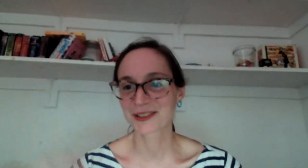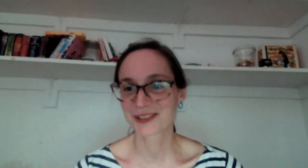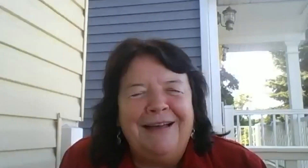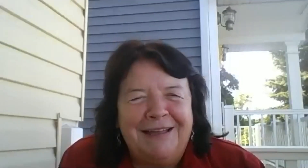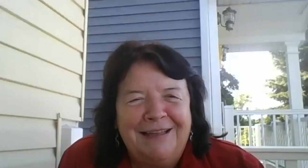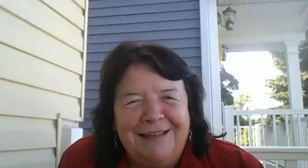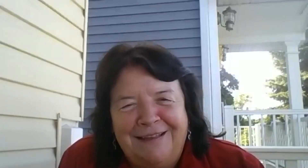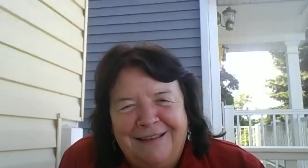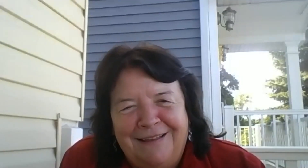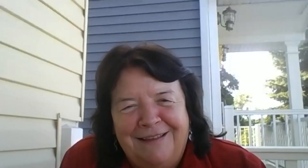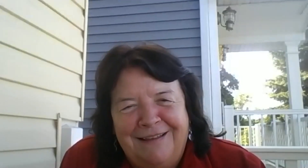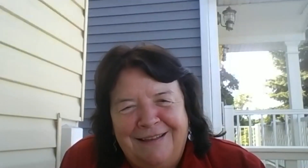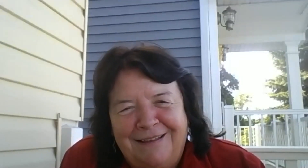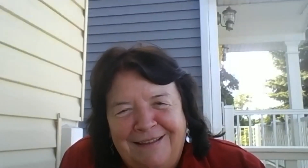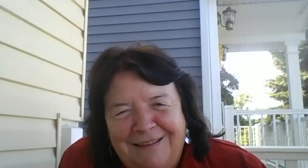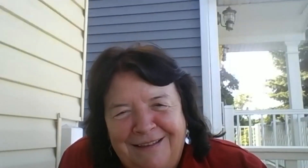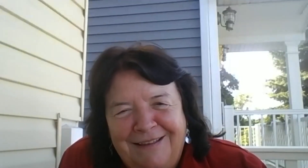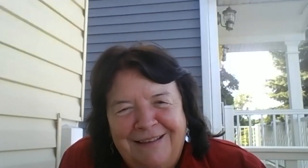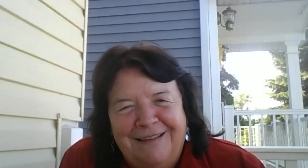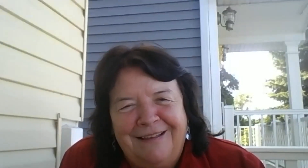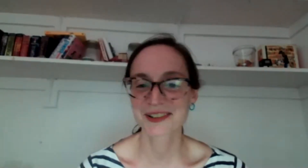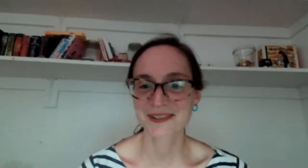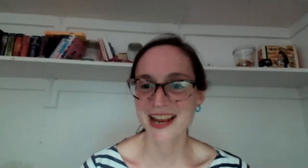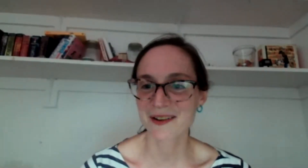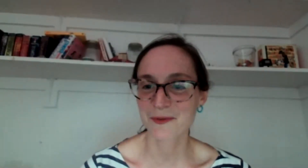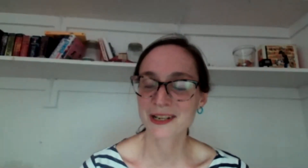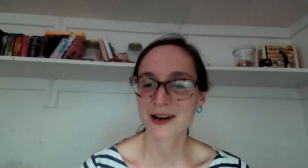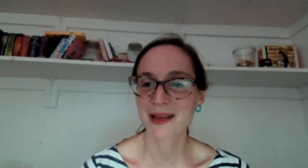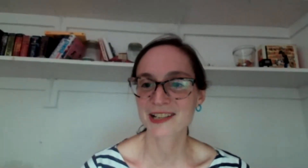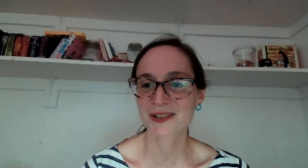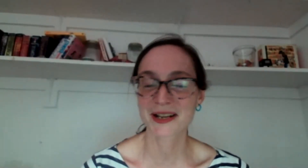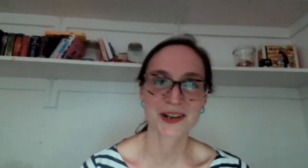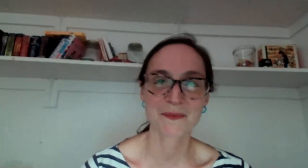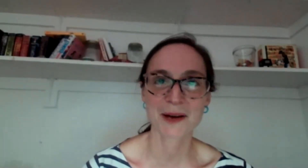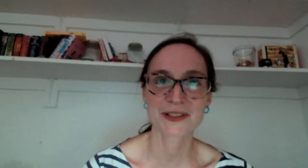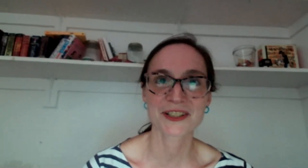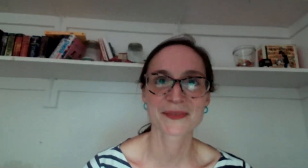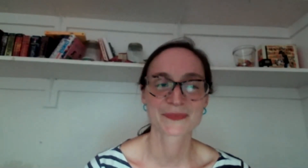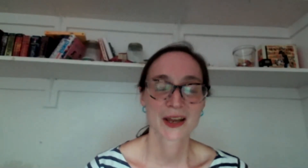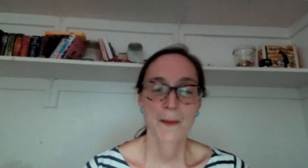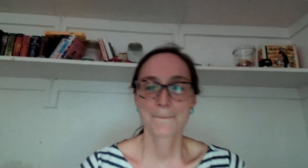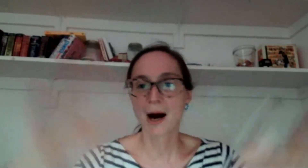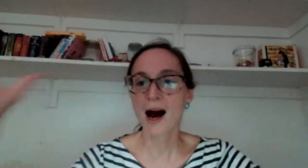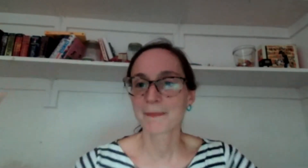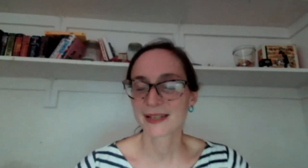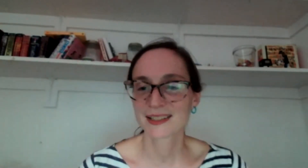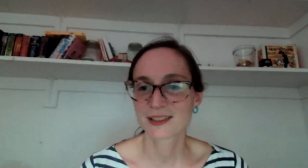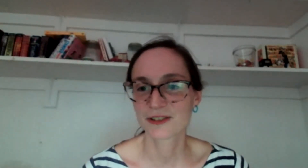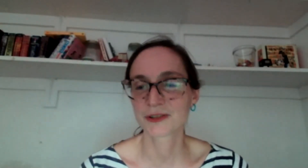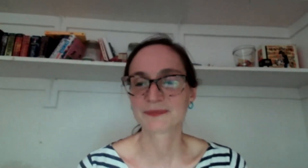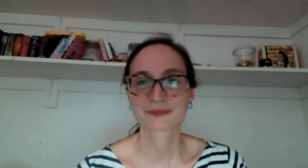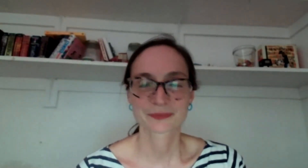pianos. Just think of the concerts you can create when your imagination bubbles